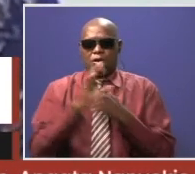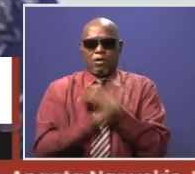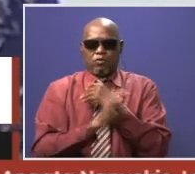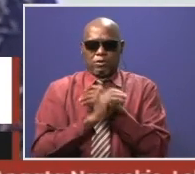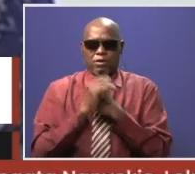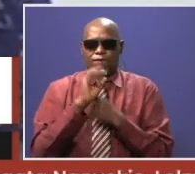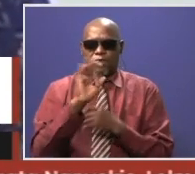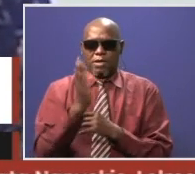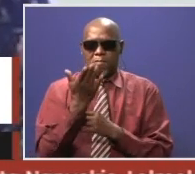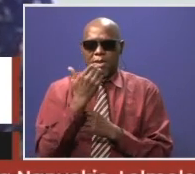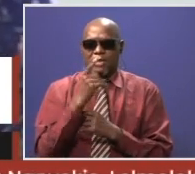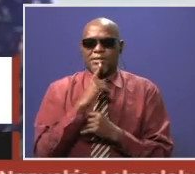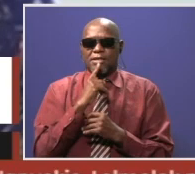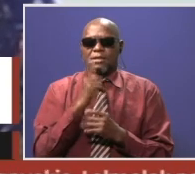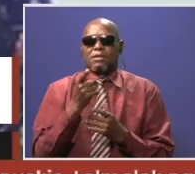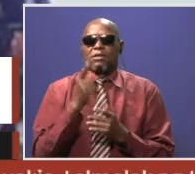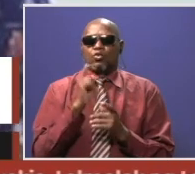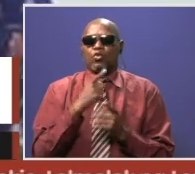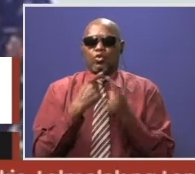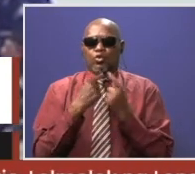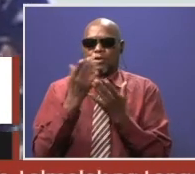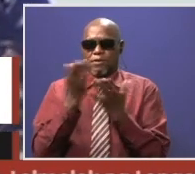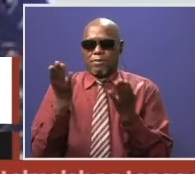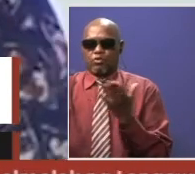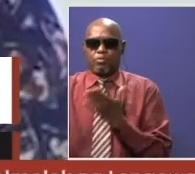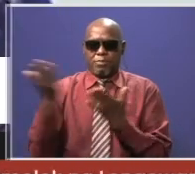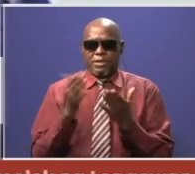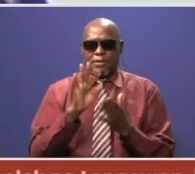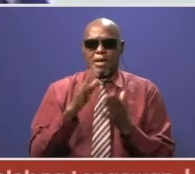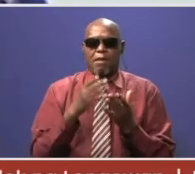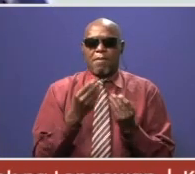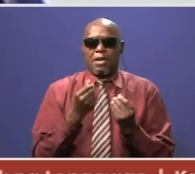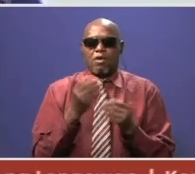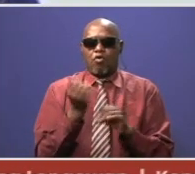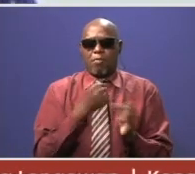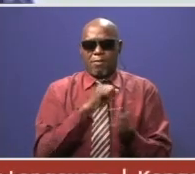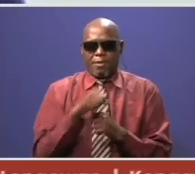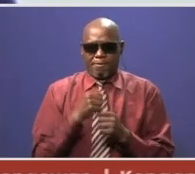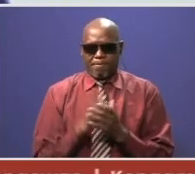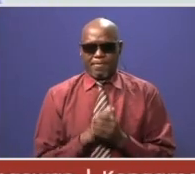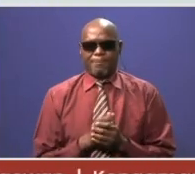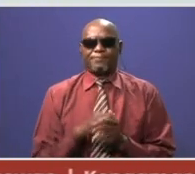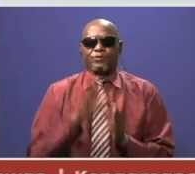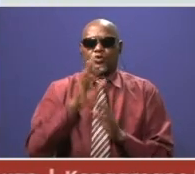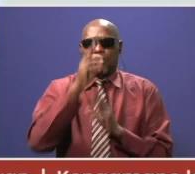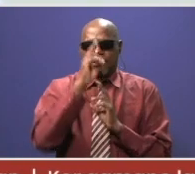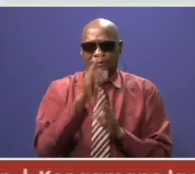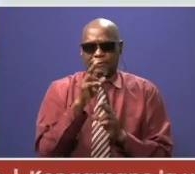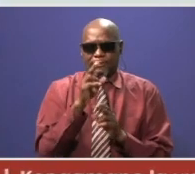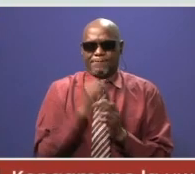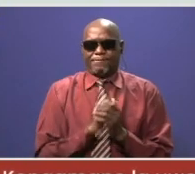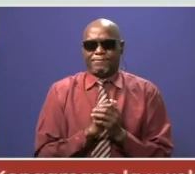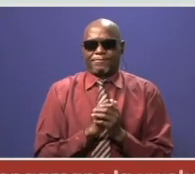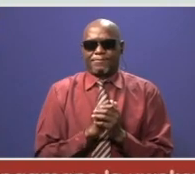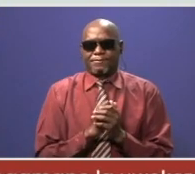we must talk to our local investors for them to bring their money to Homa Bay. Your Excellency, we have